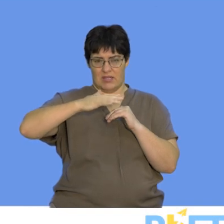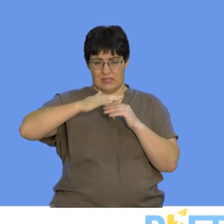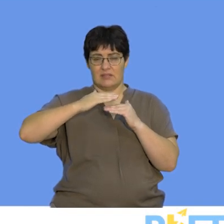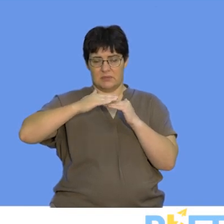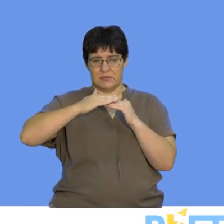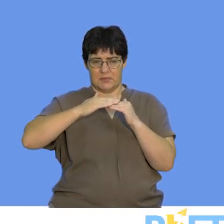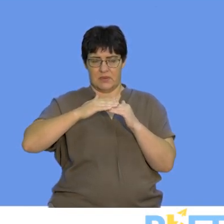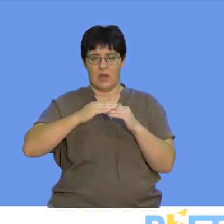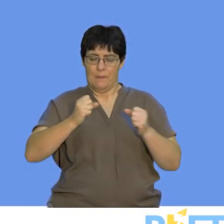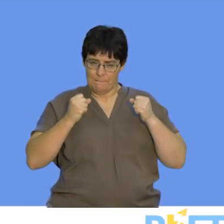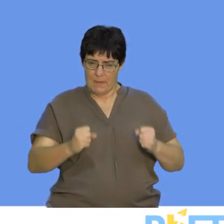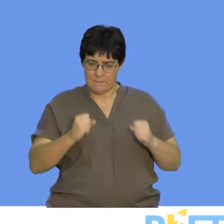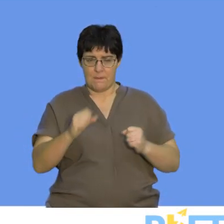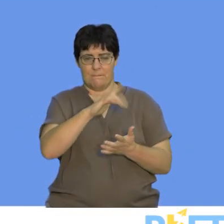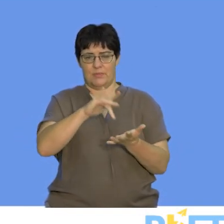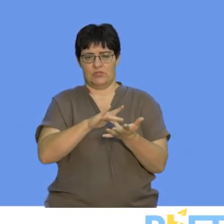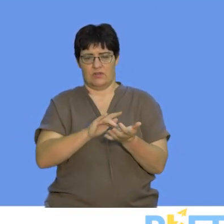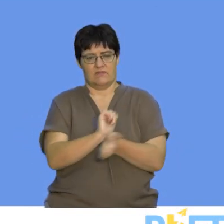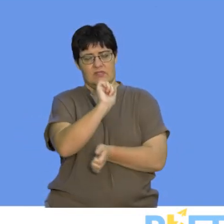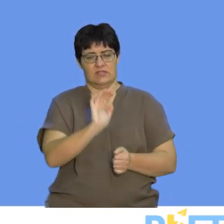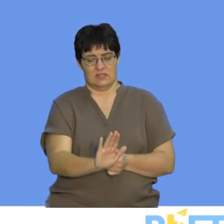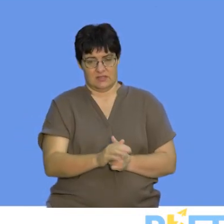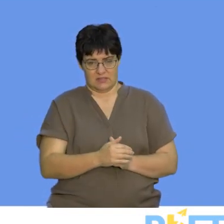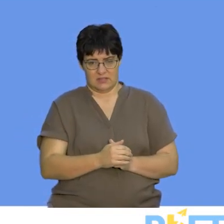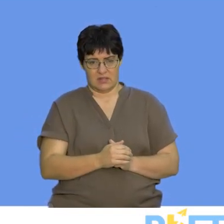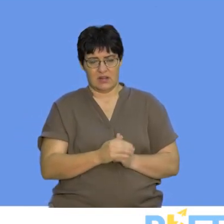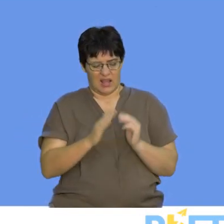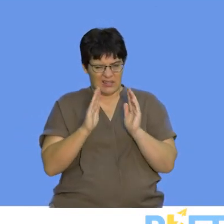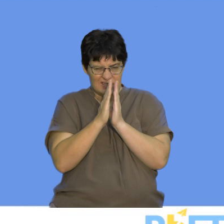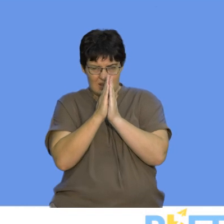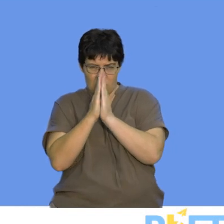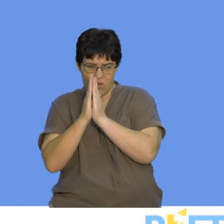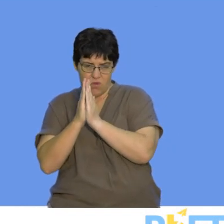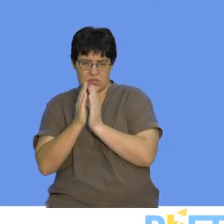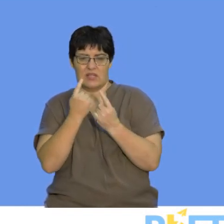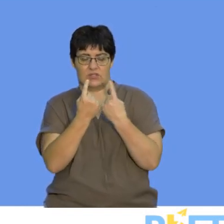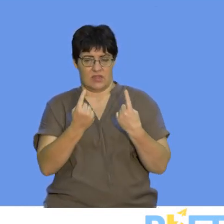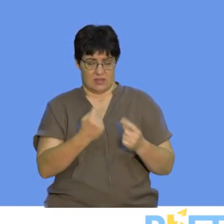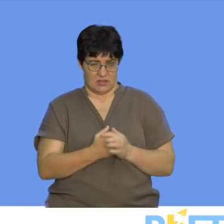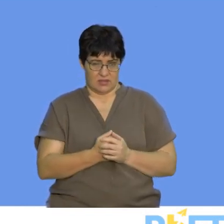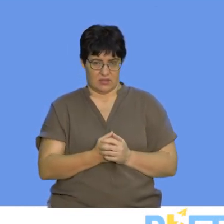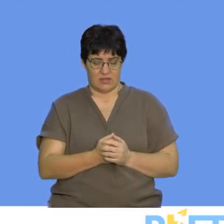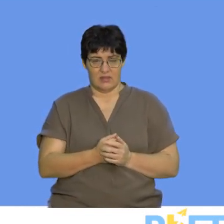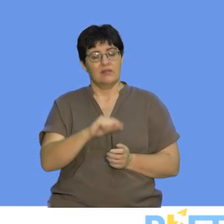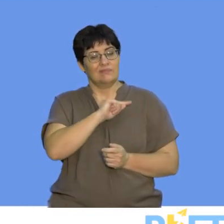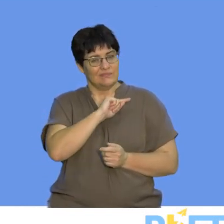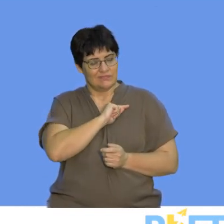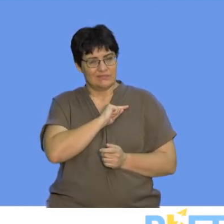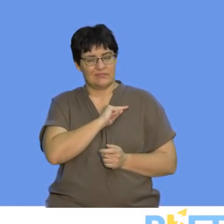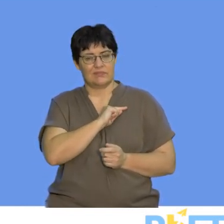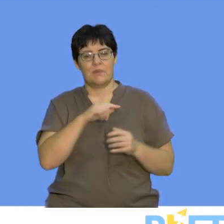fixed position. And these particles are actually closely packed to each other, hence they actually